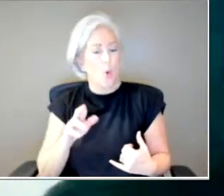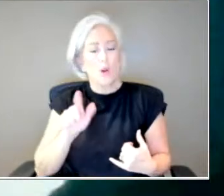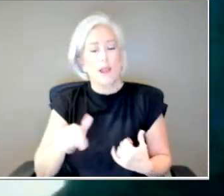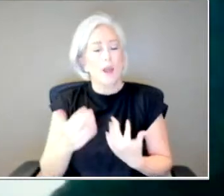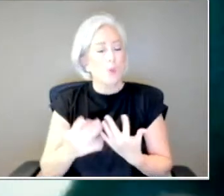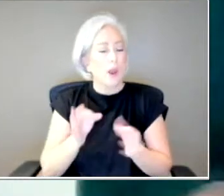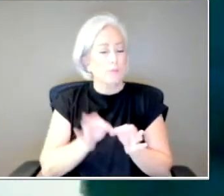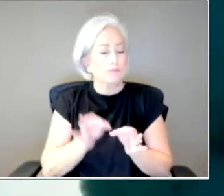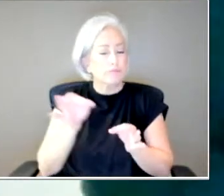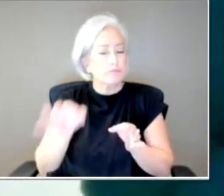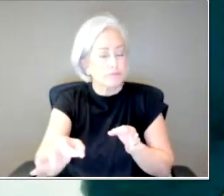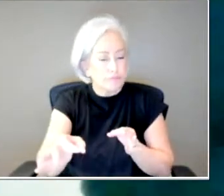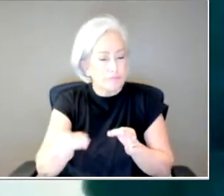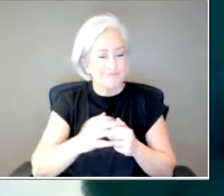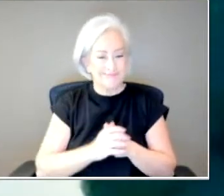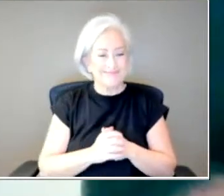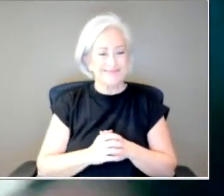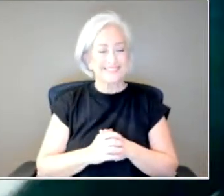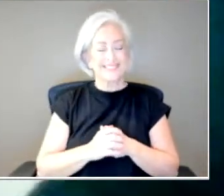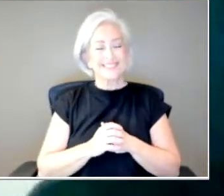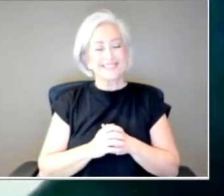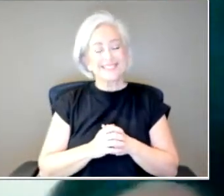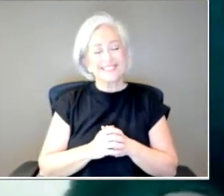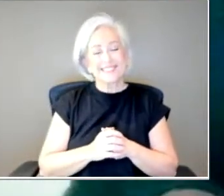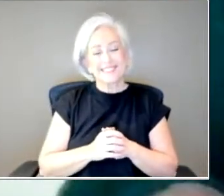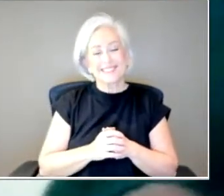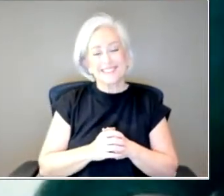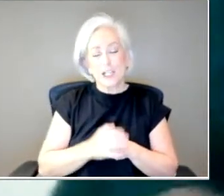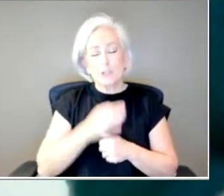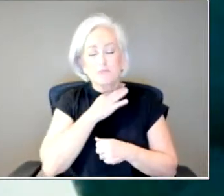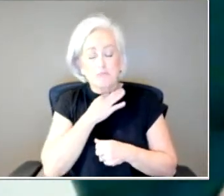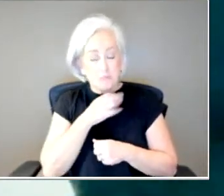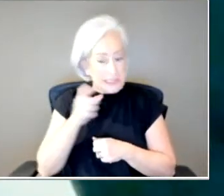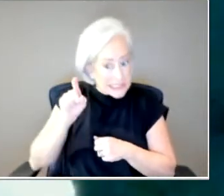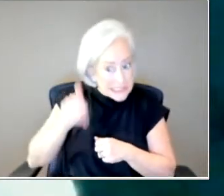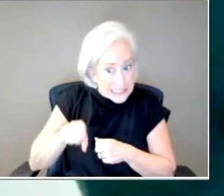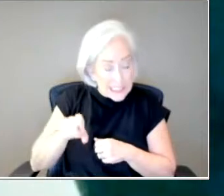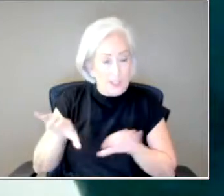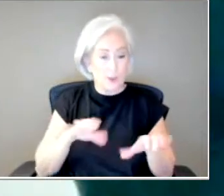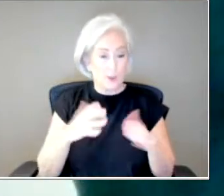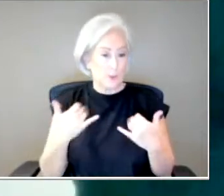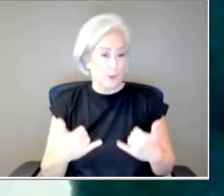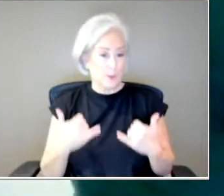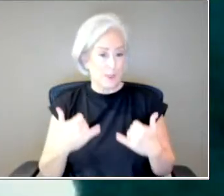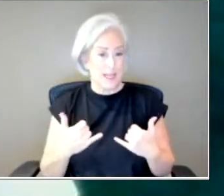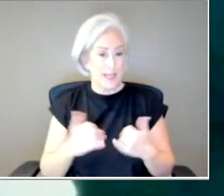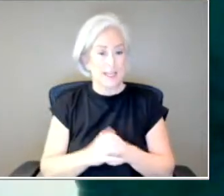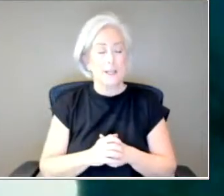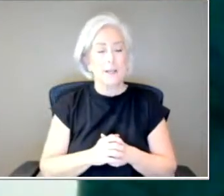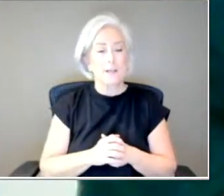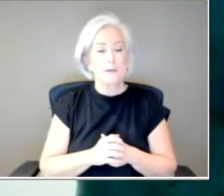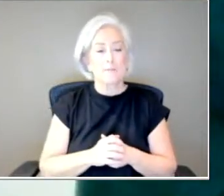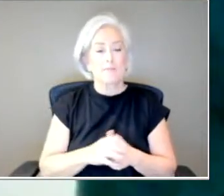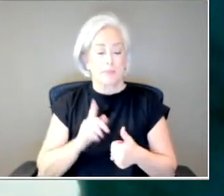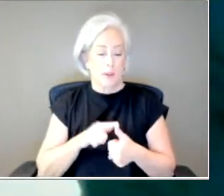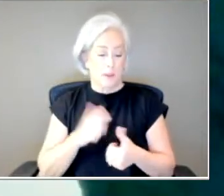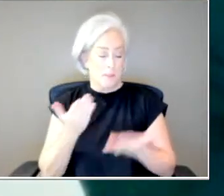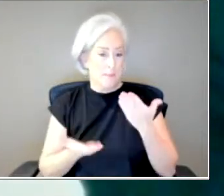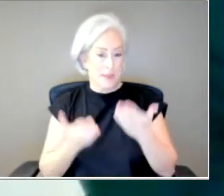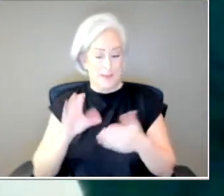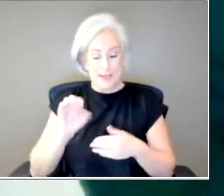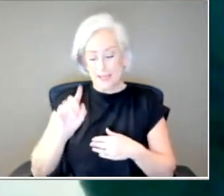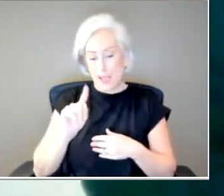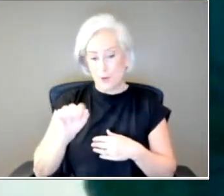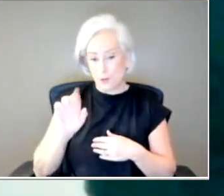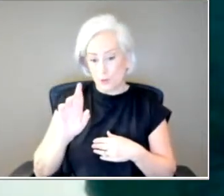the life things done. But you need to do this today. And we do the countertops and